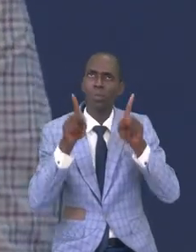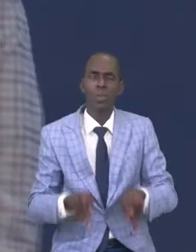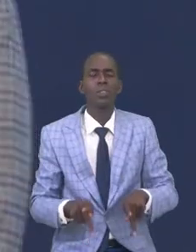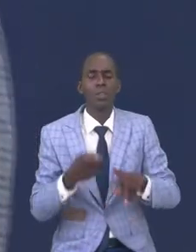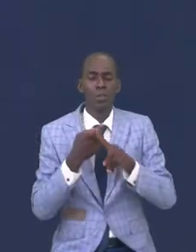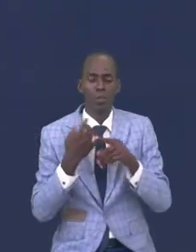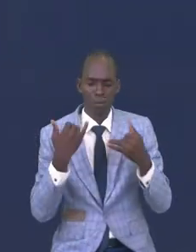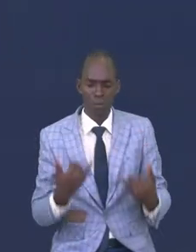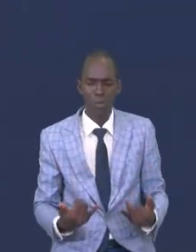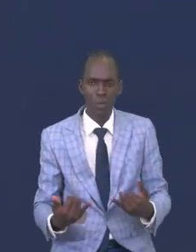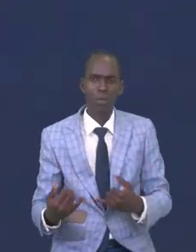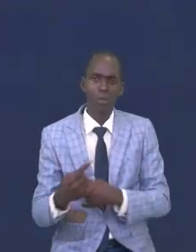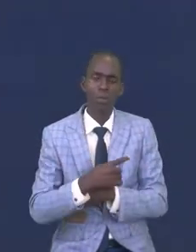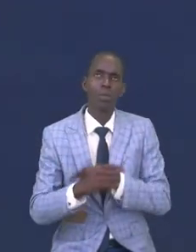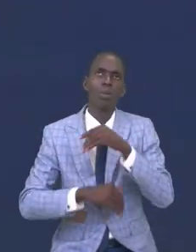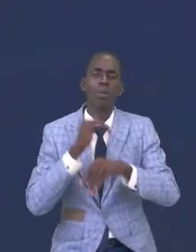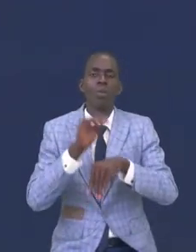on.